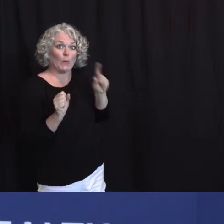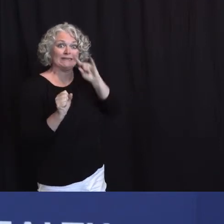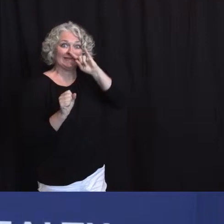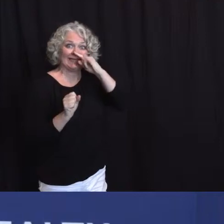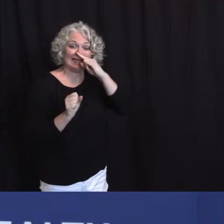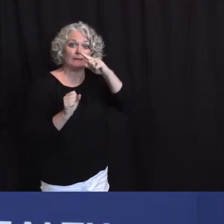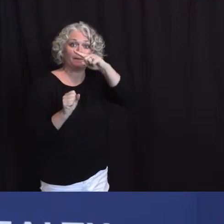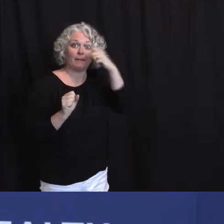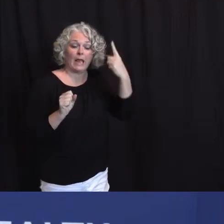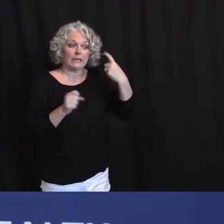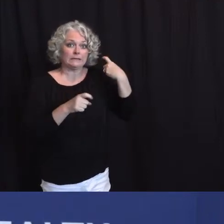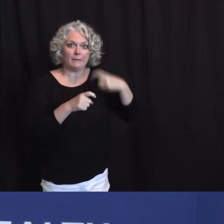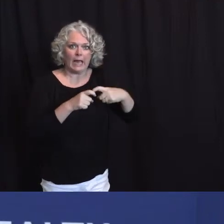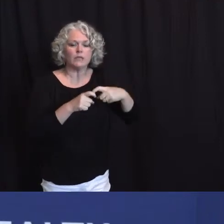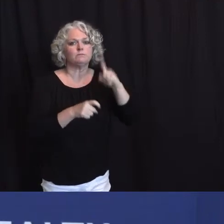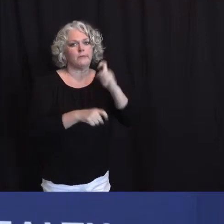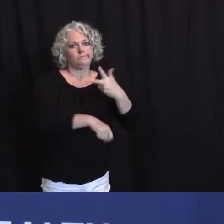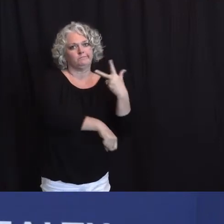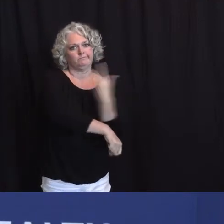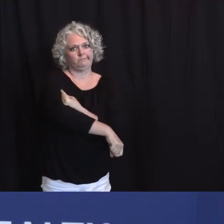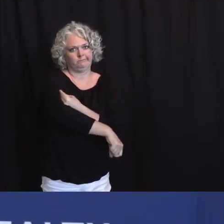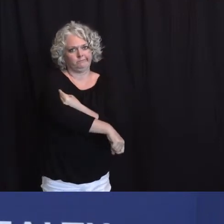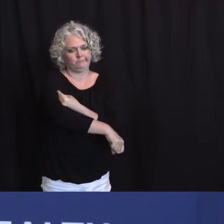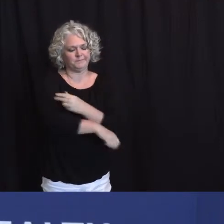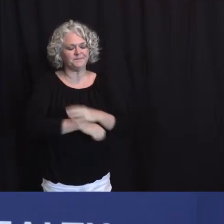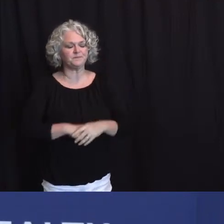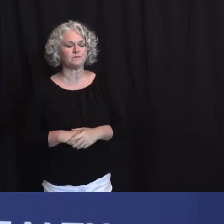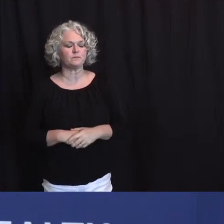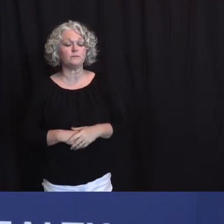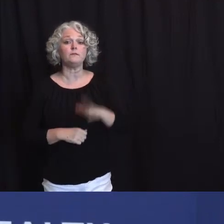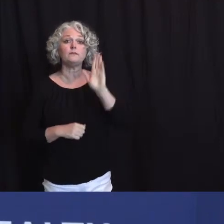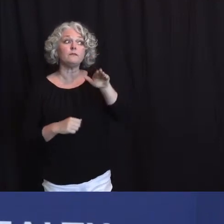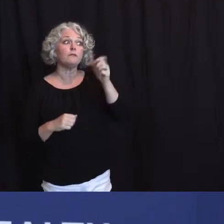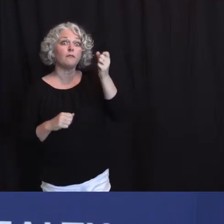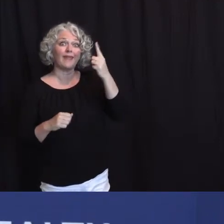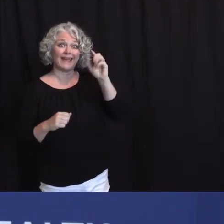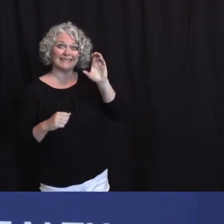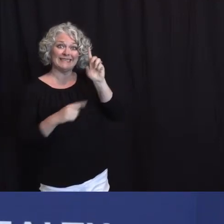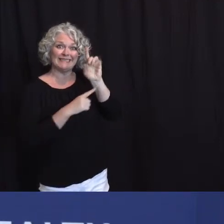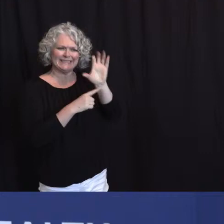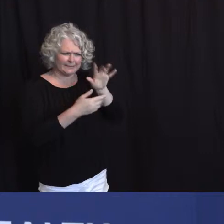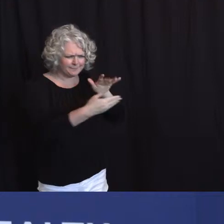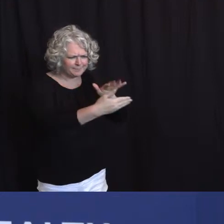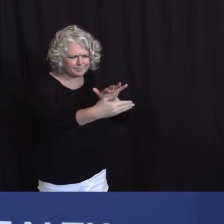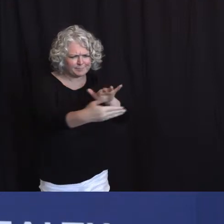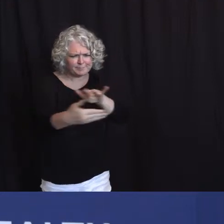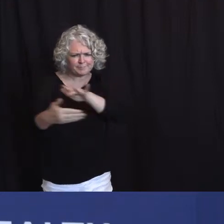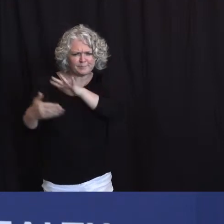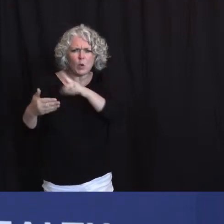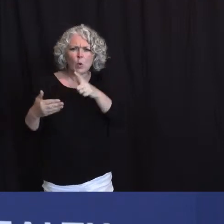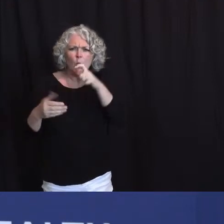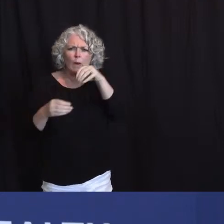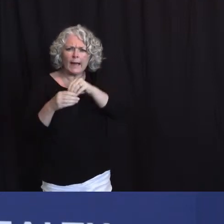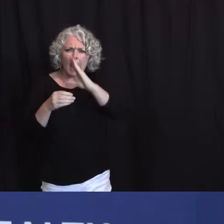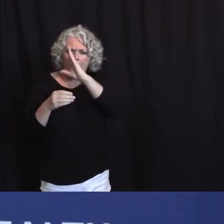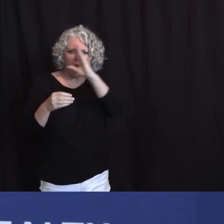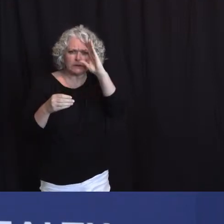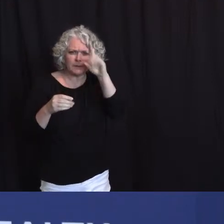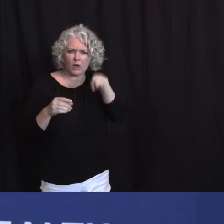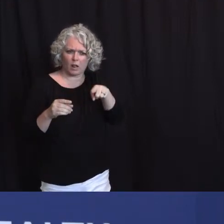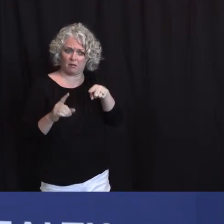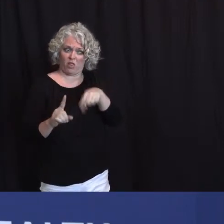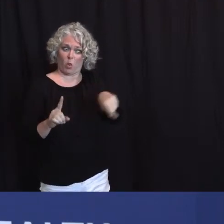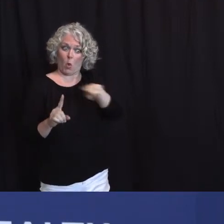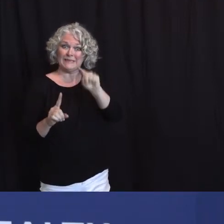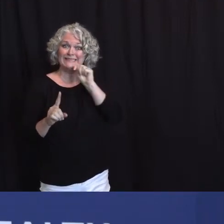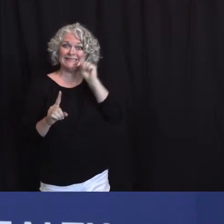these groups. It's important to note that when the CDC examined cumulative hospitalization rates for this age group, they were 3